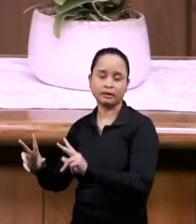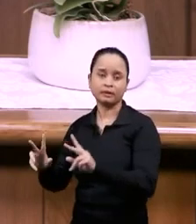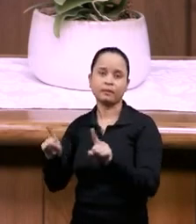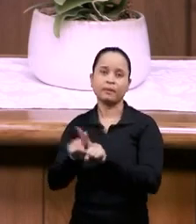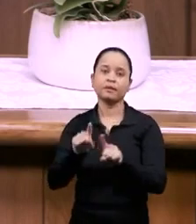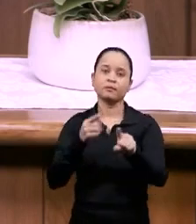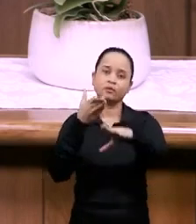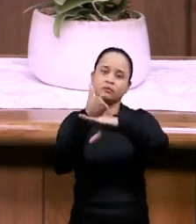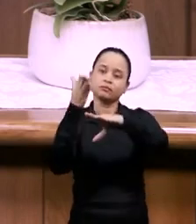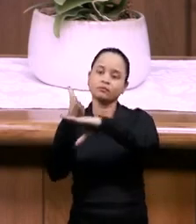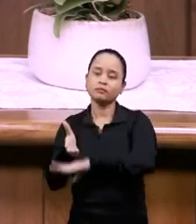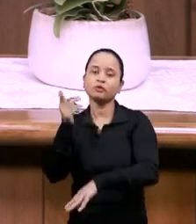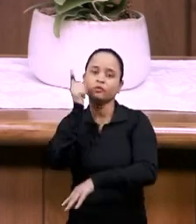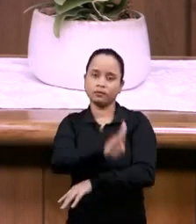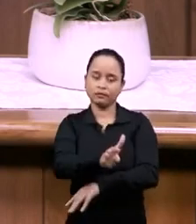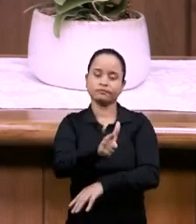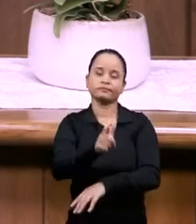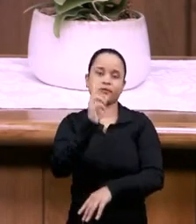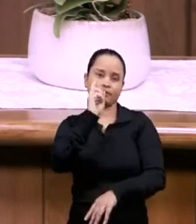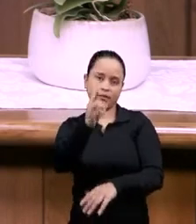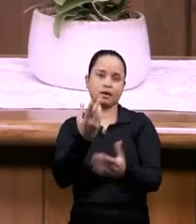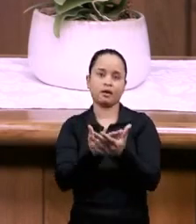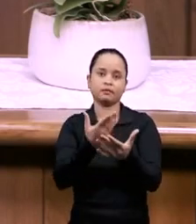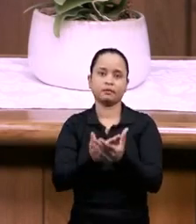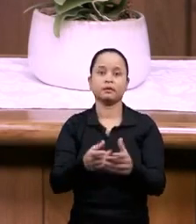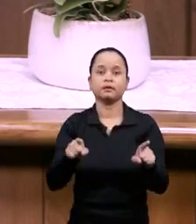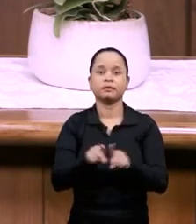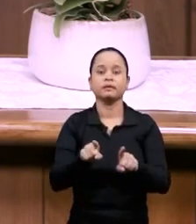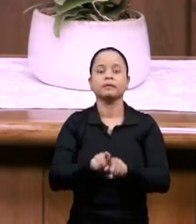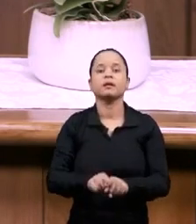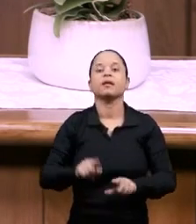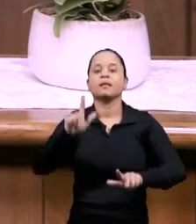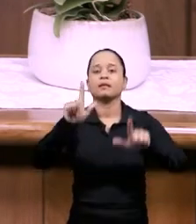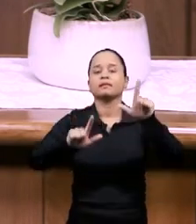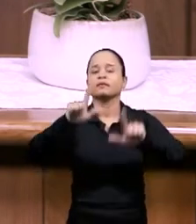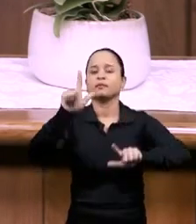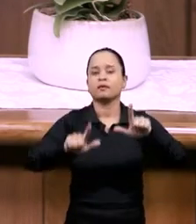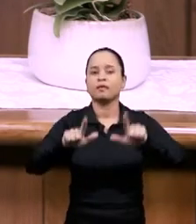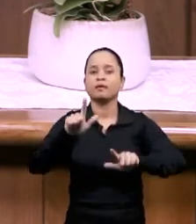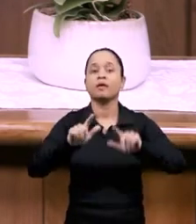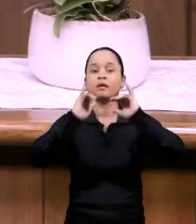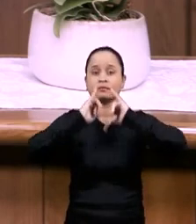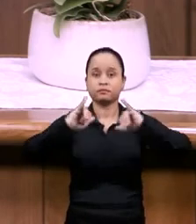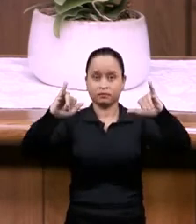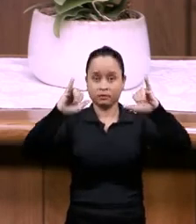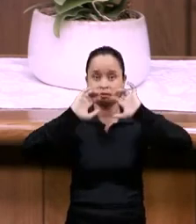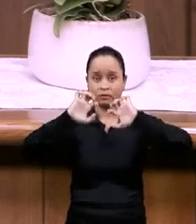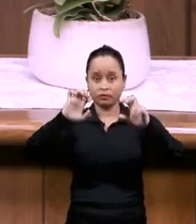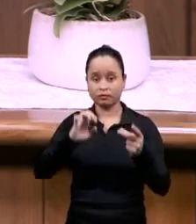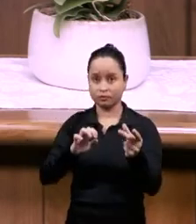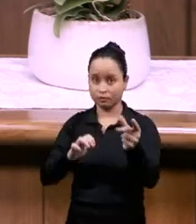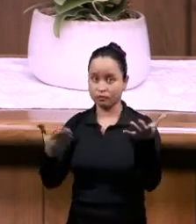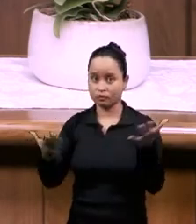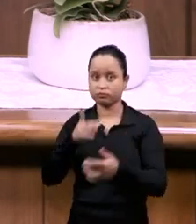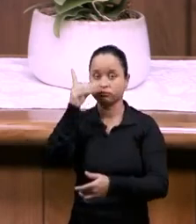each of the brethren. We also remind the brethren of the program announcing the everlasting